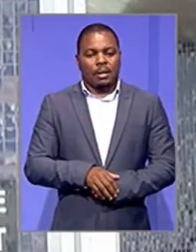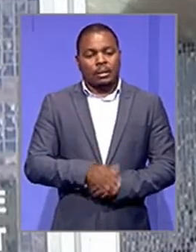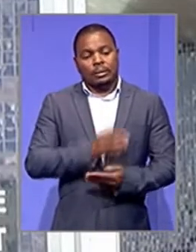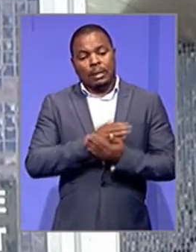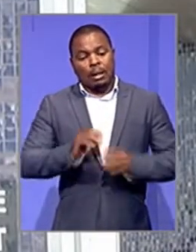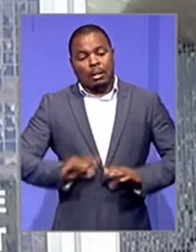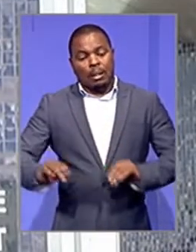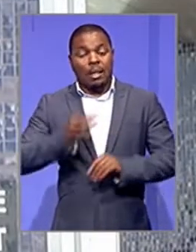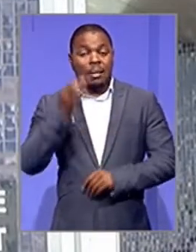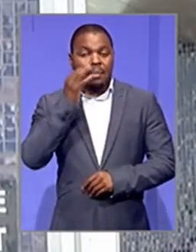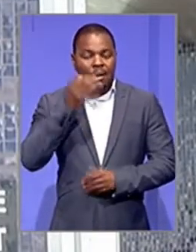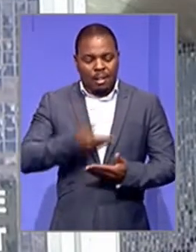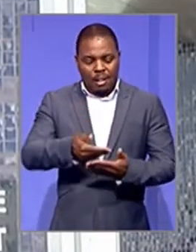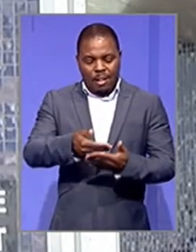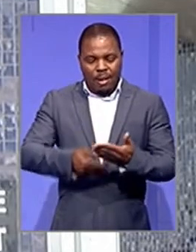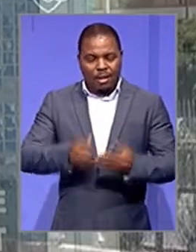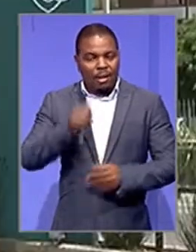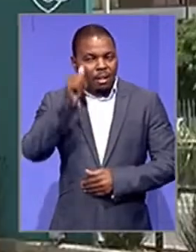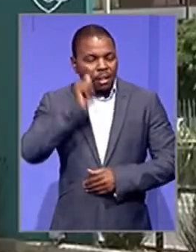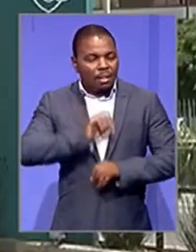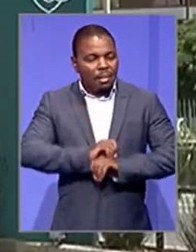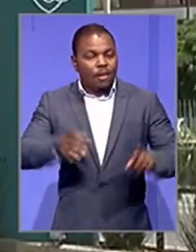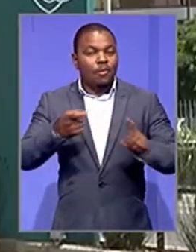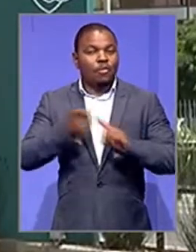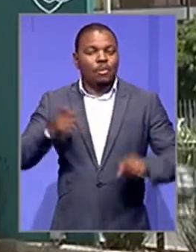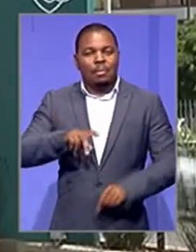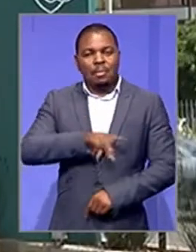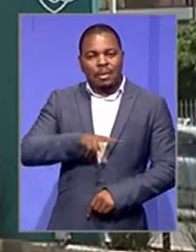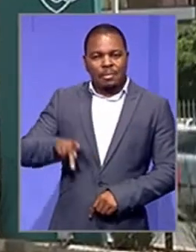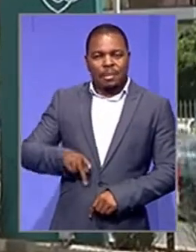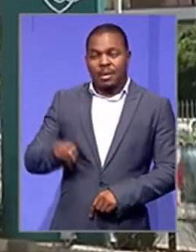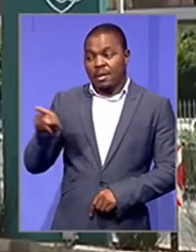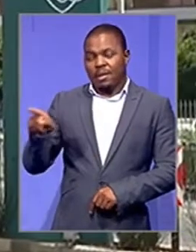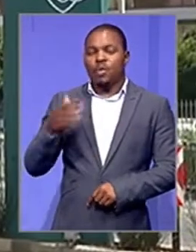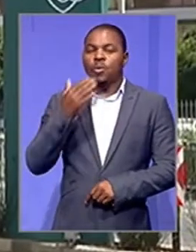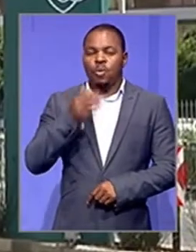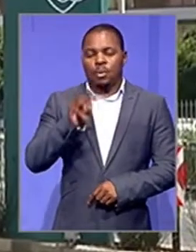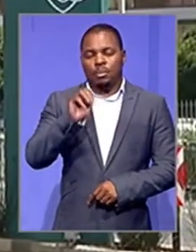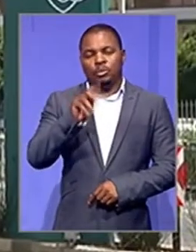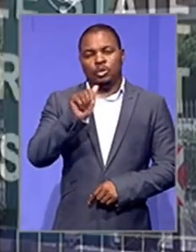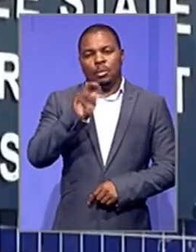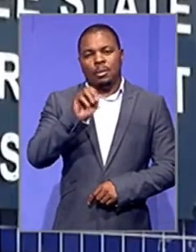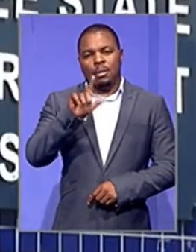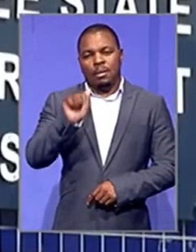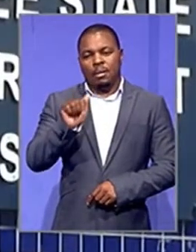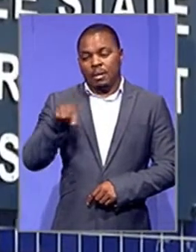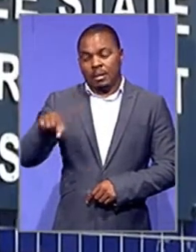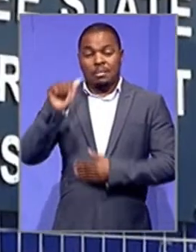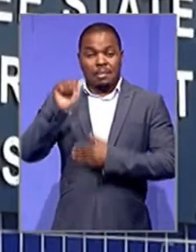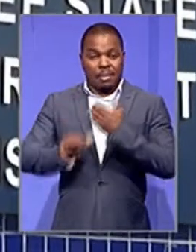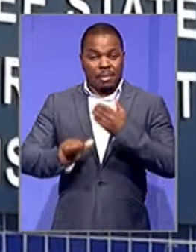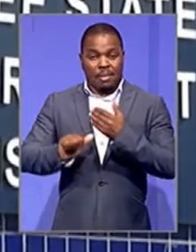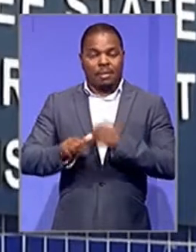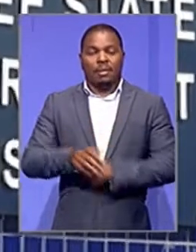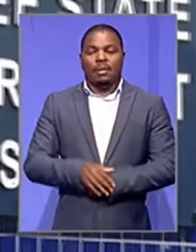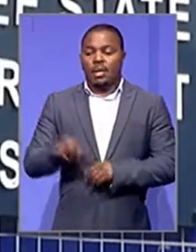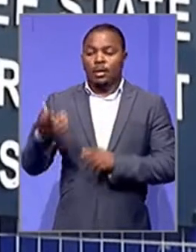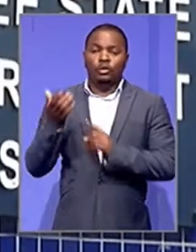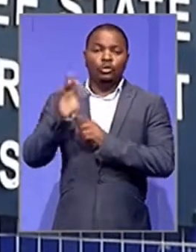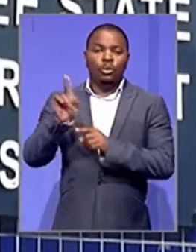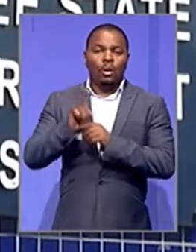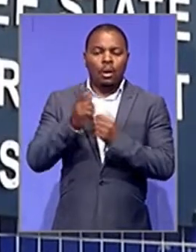di reng go sutlhile lekwalo le le kwadilweng ke Tonakgolo Sisi Ntombela ka la bo 19 la kgwedi eno le le neng le supa fa matlole a